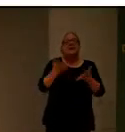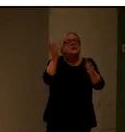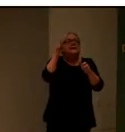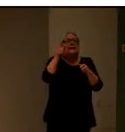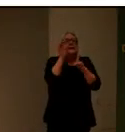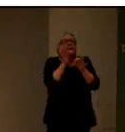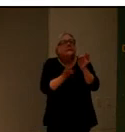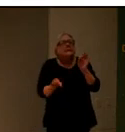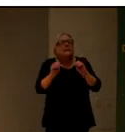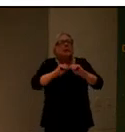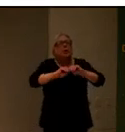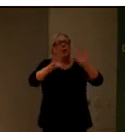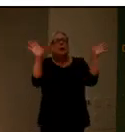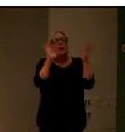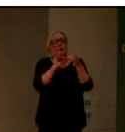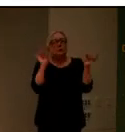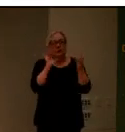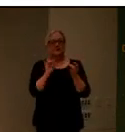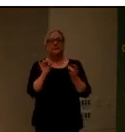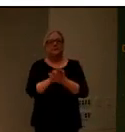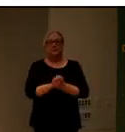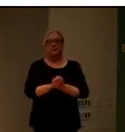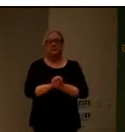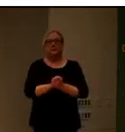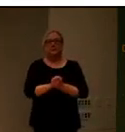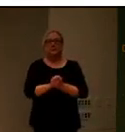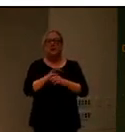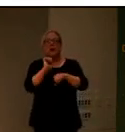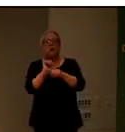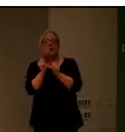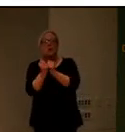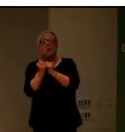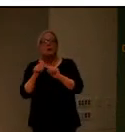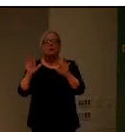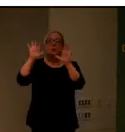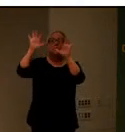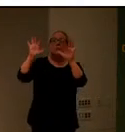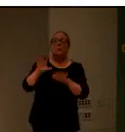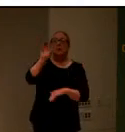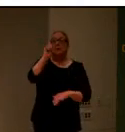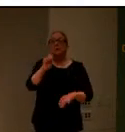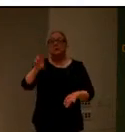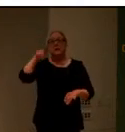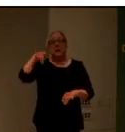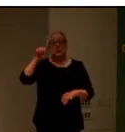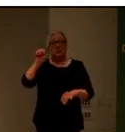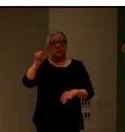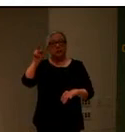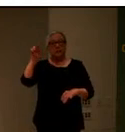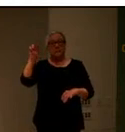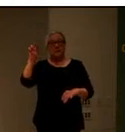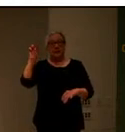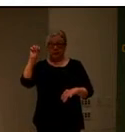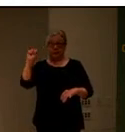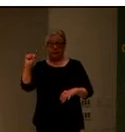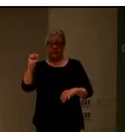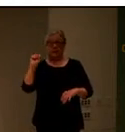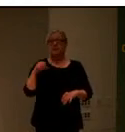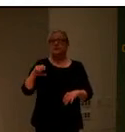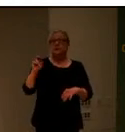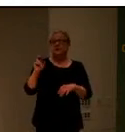Had the opportunity of working with the wonderful and fantastic Dr. Peters, and we, using her